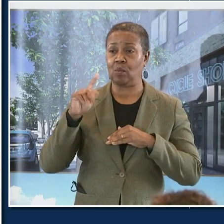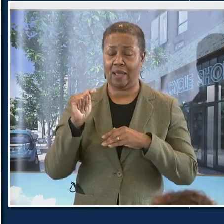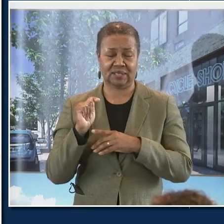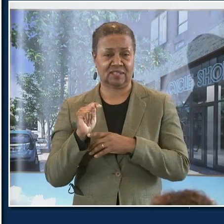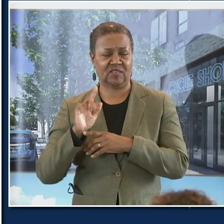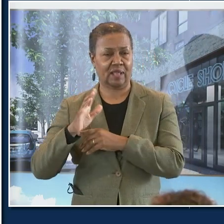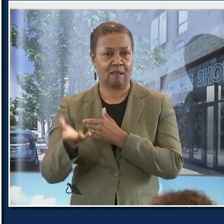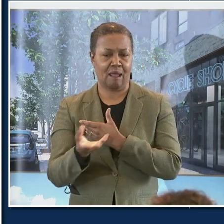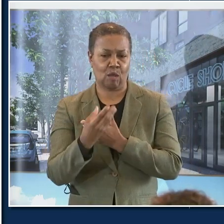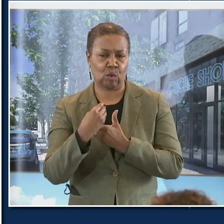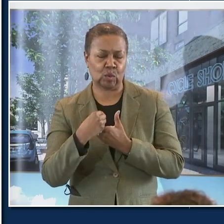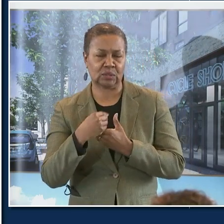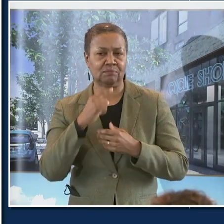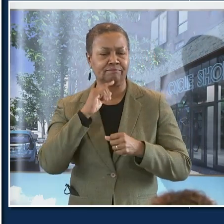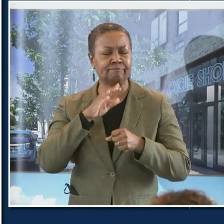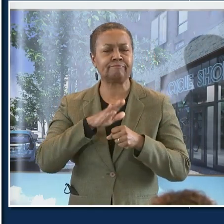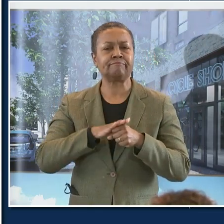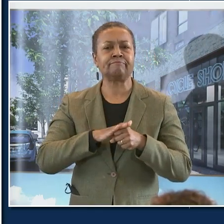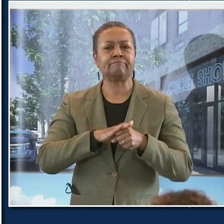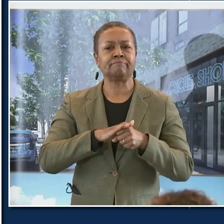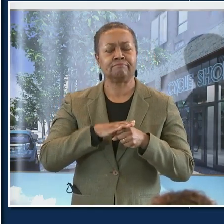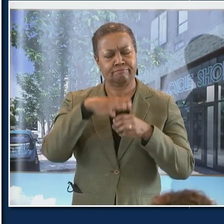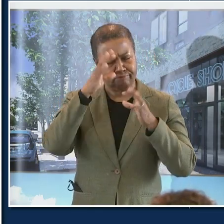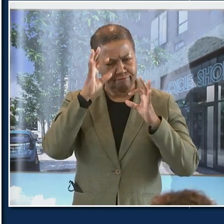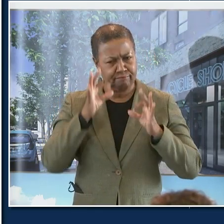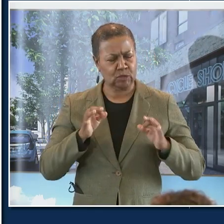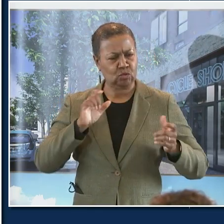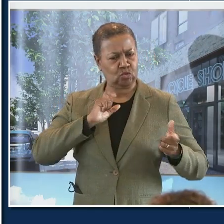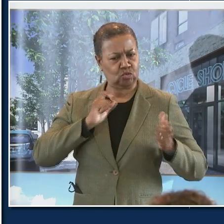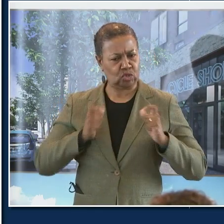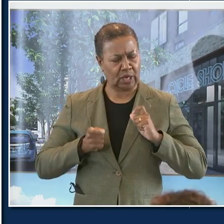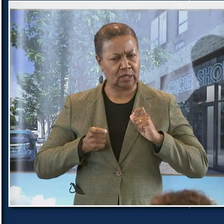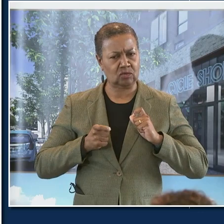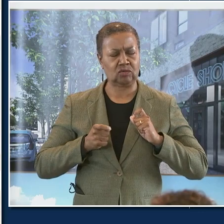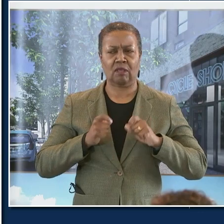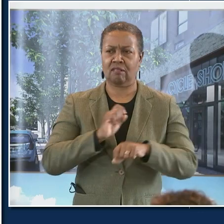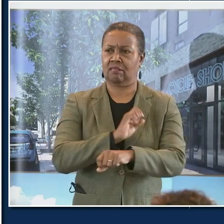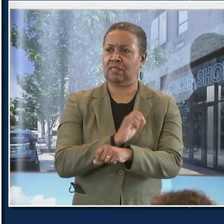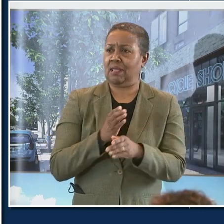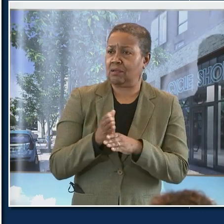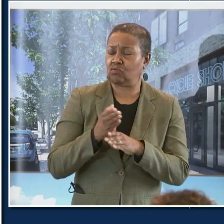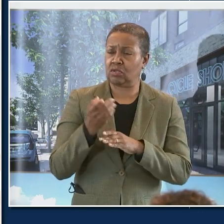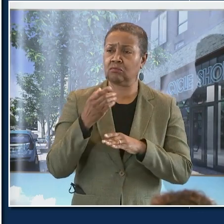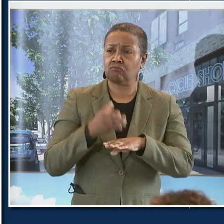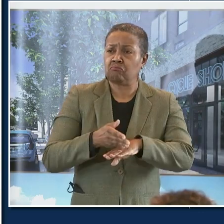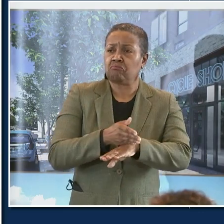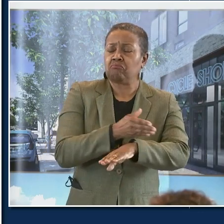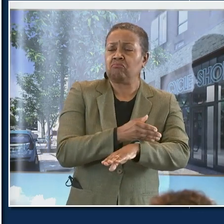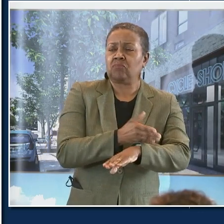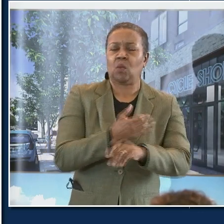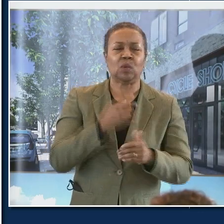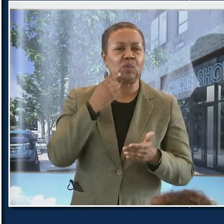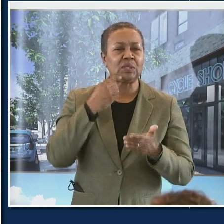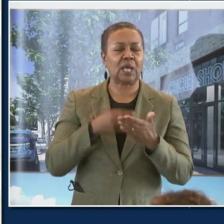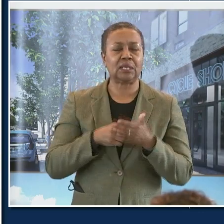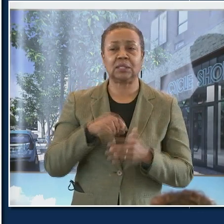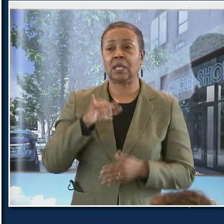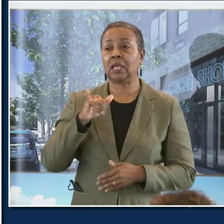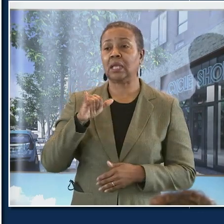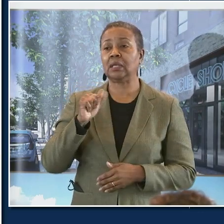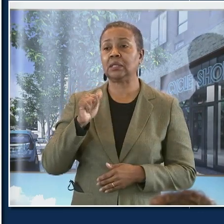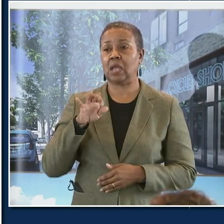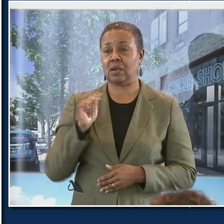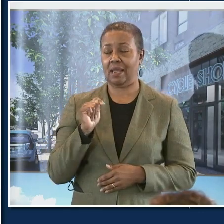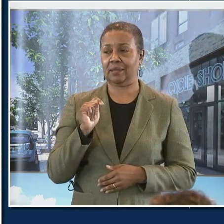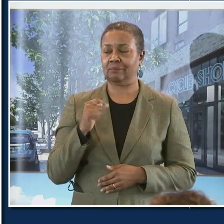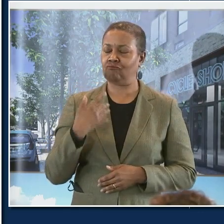for their inclusion, dedication, and determination to change the industry for the better. I have to acknowledge Yarnette. She's been